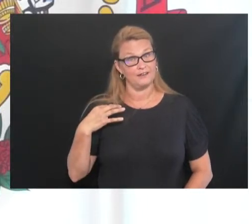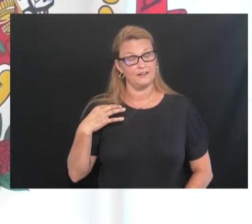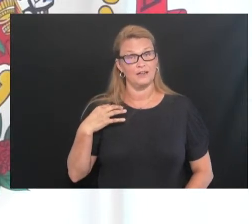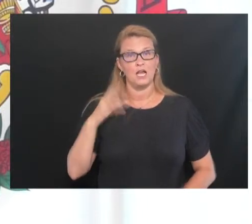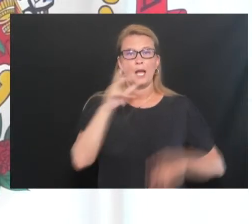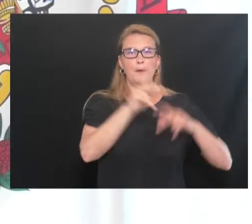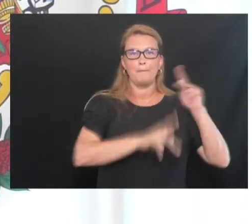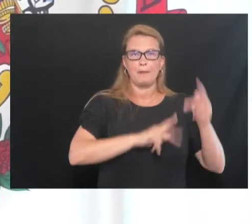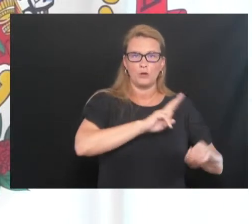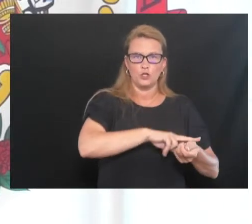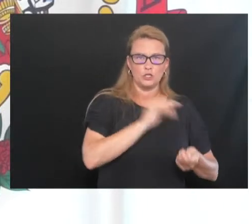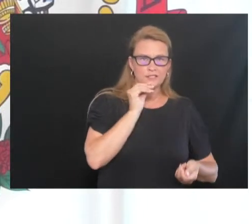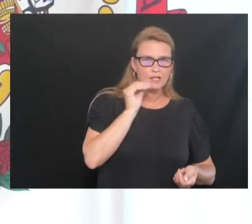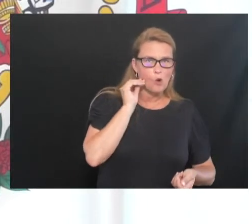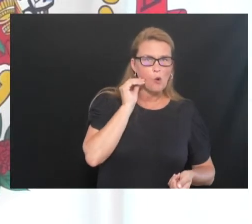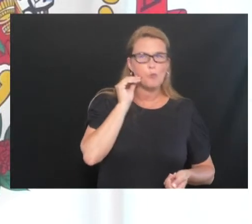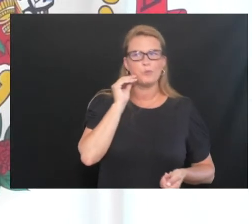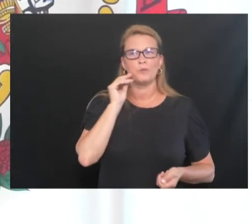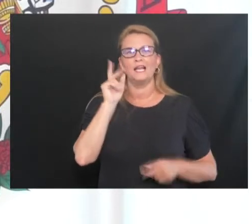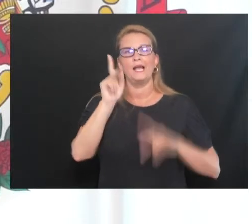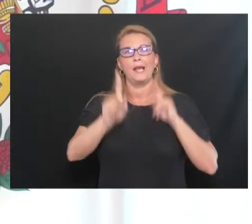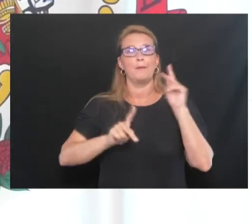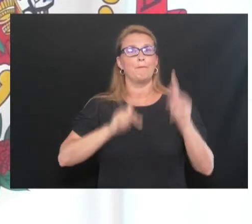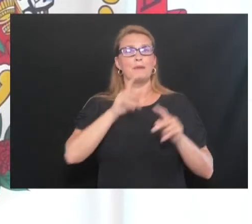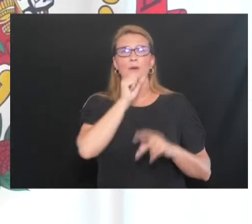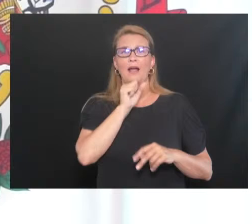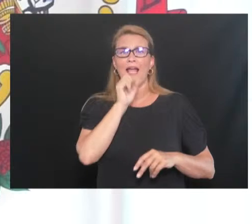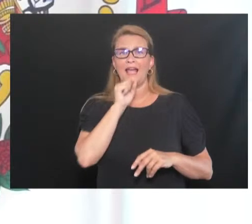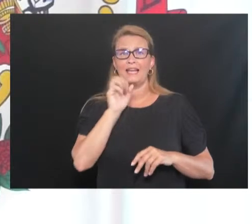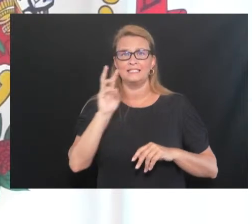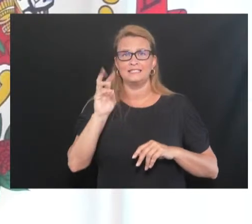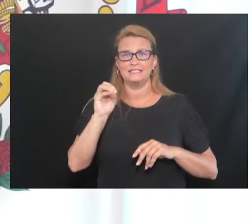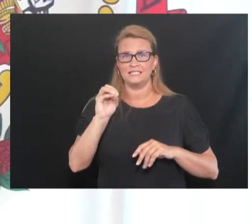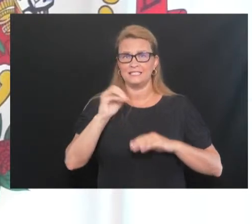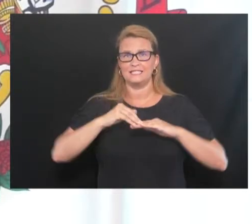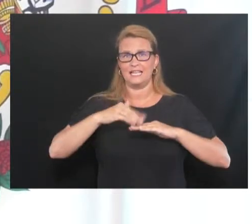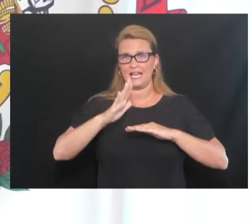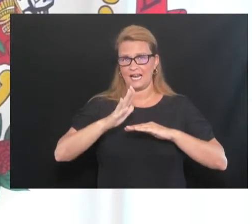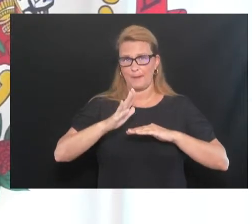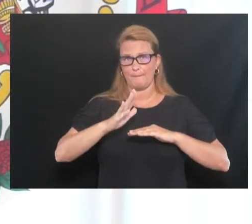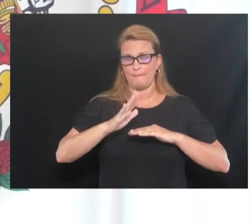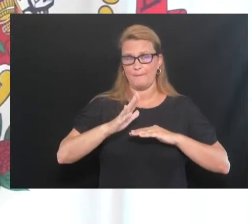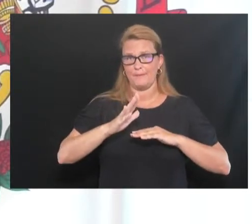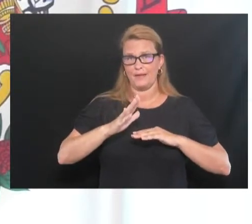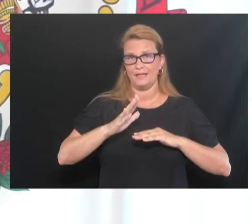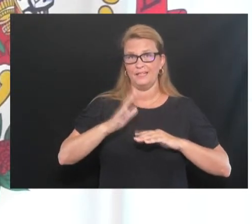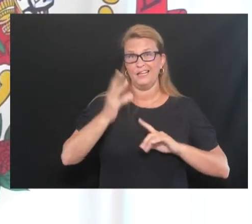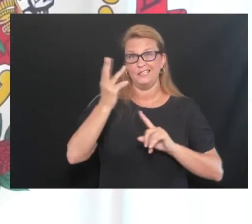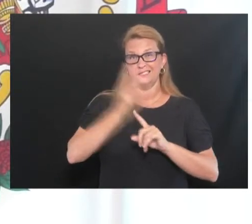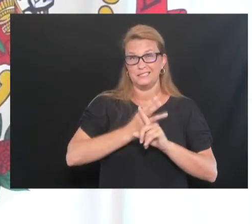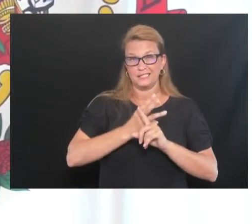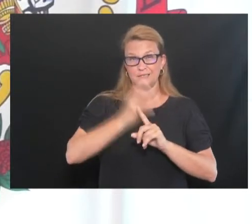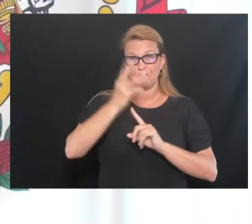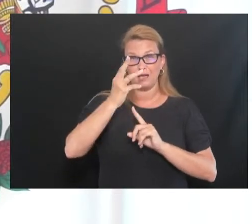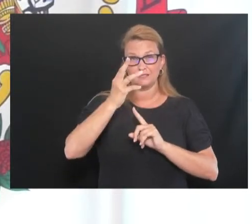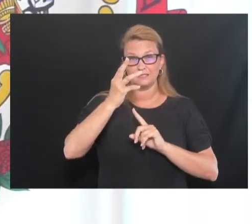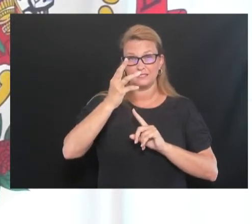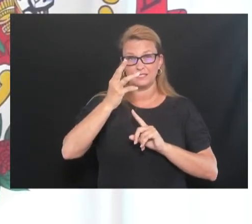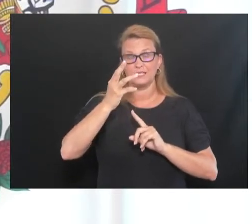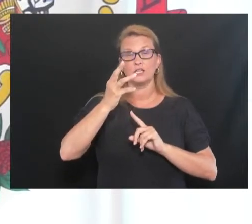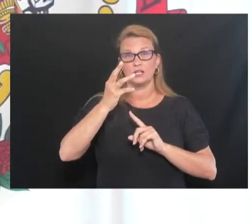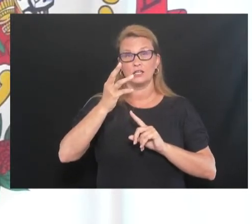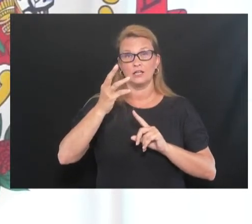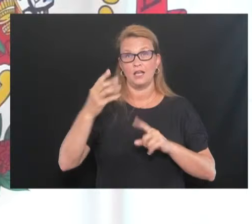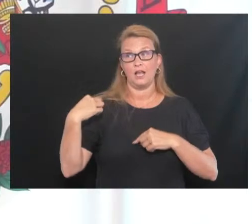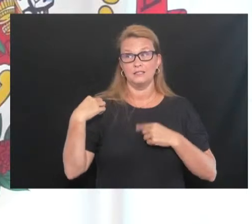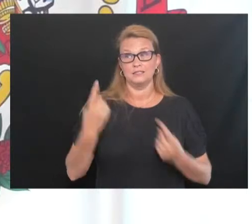nursing homes, a voluntary trial of all those folks that are 60 and older, that are 6 months out on their